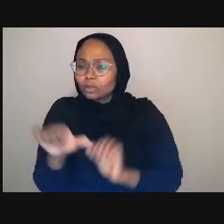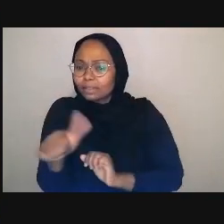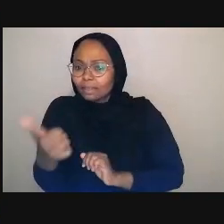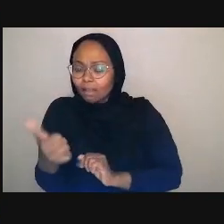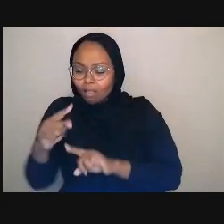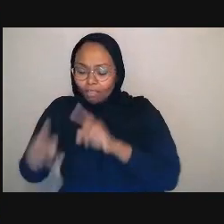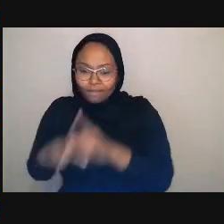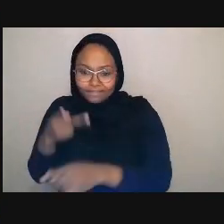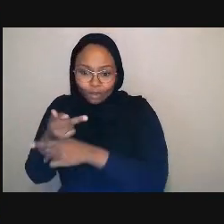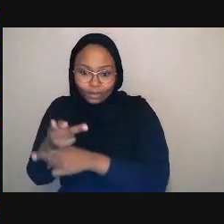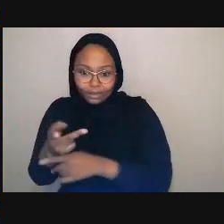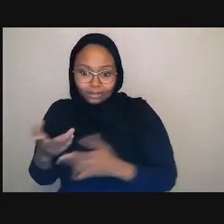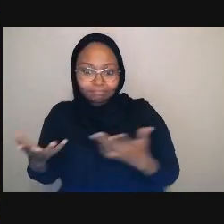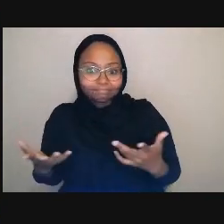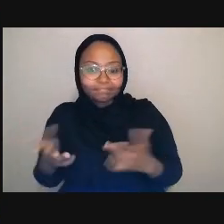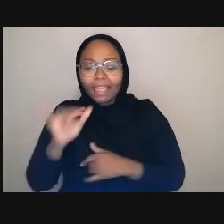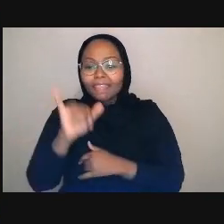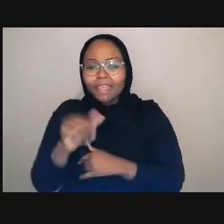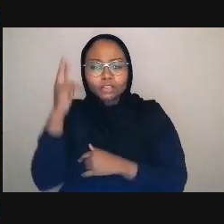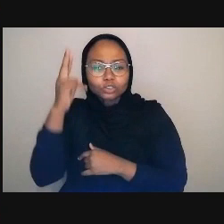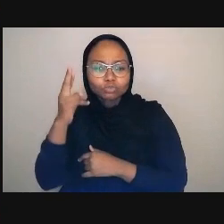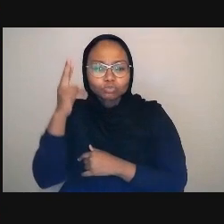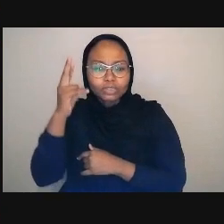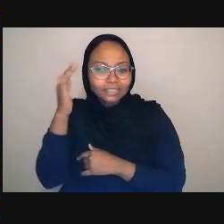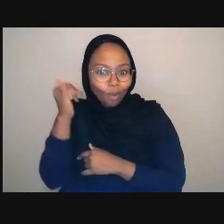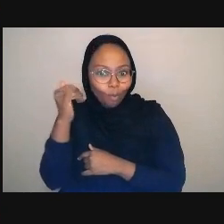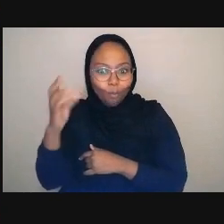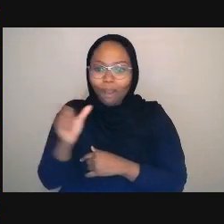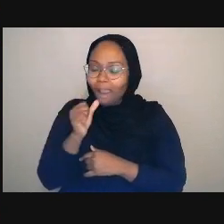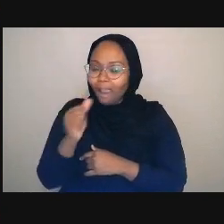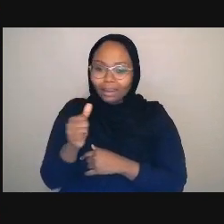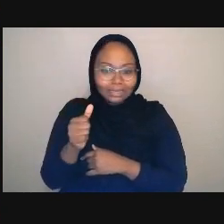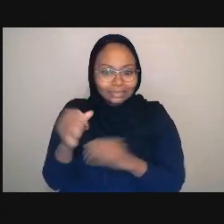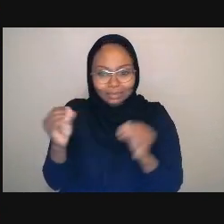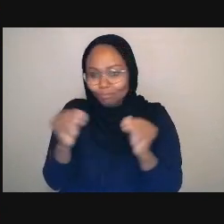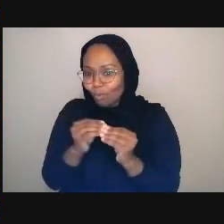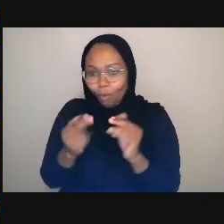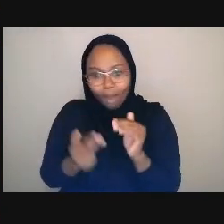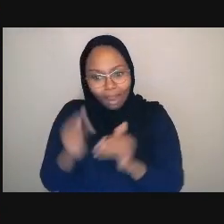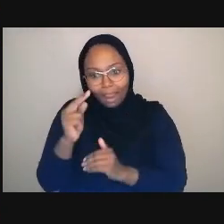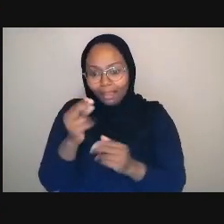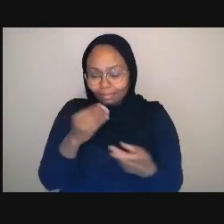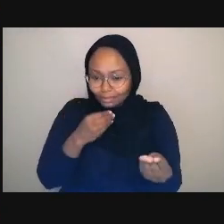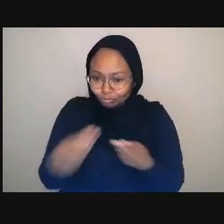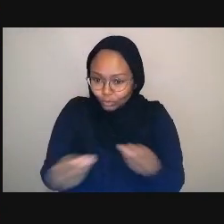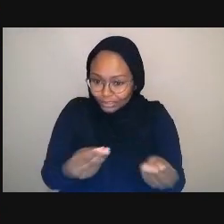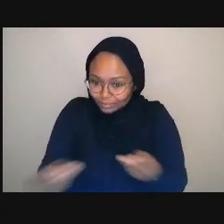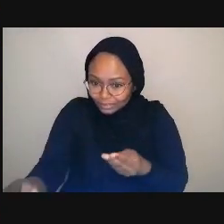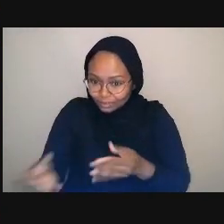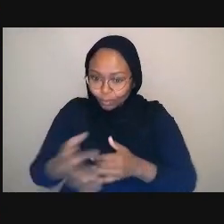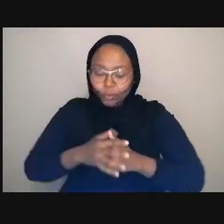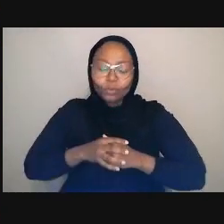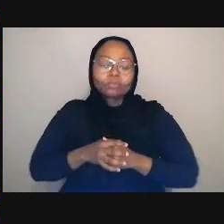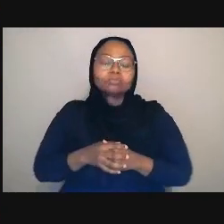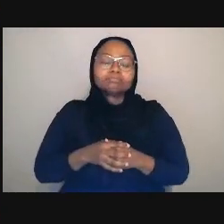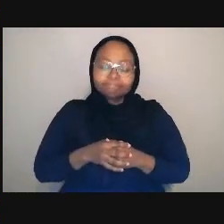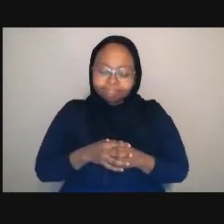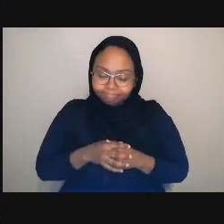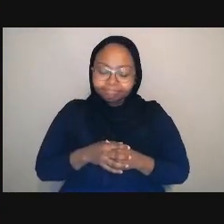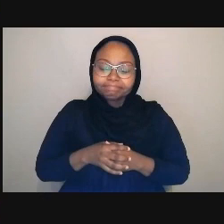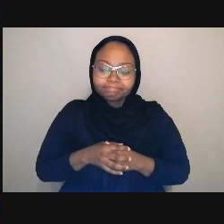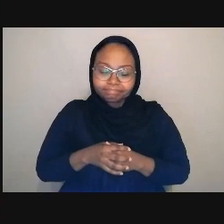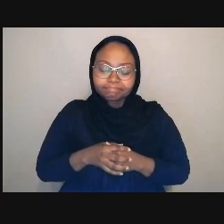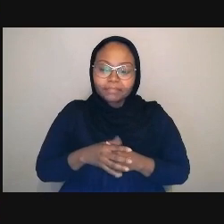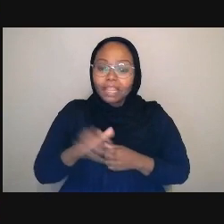mechanistic reason why it's much more highly transmissible. Another important fact regarding the